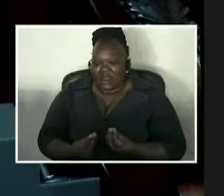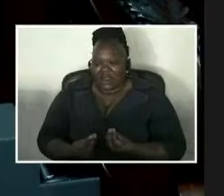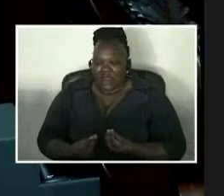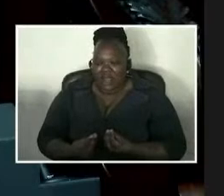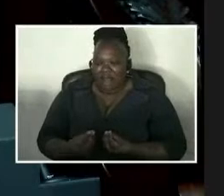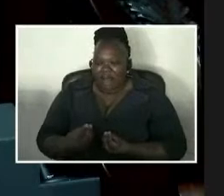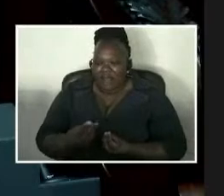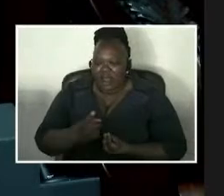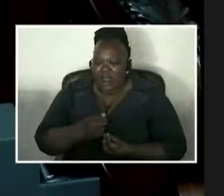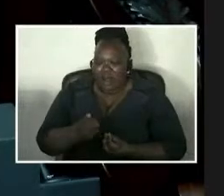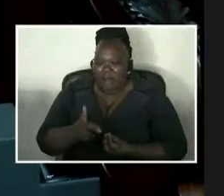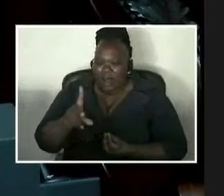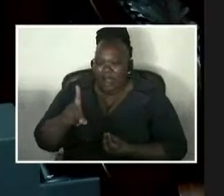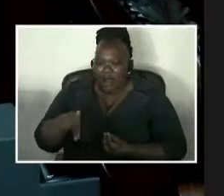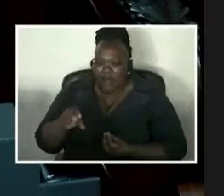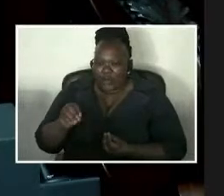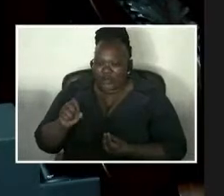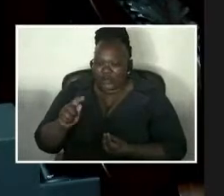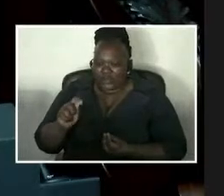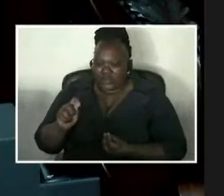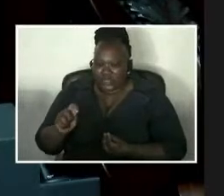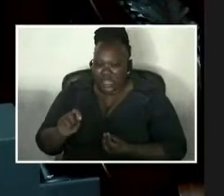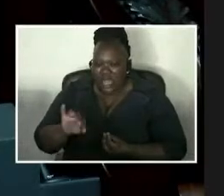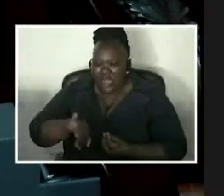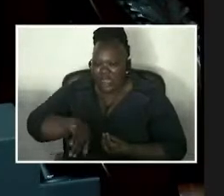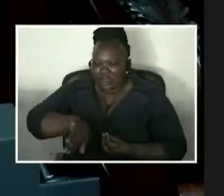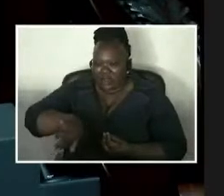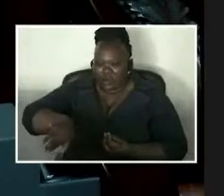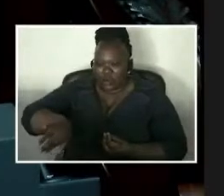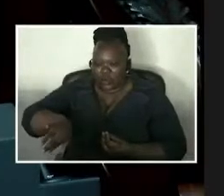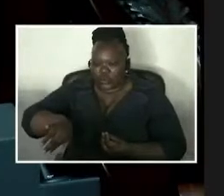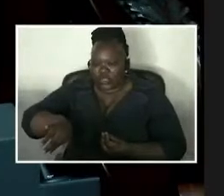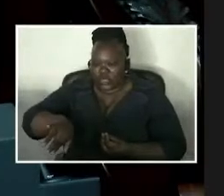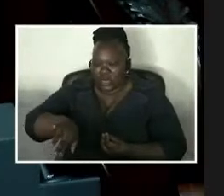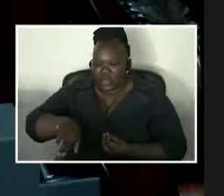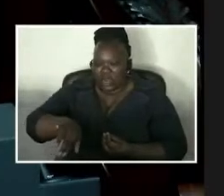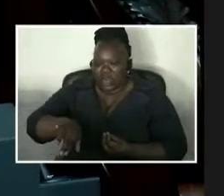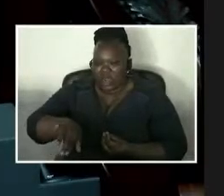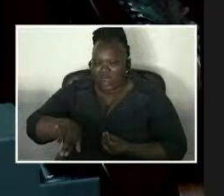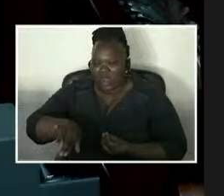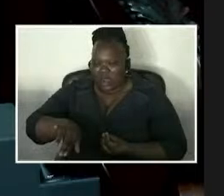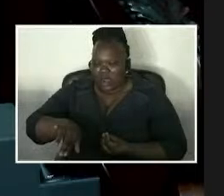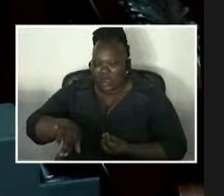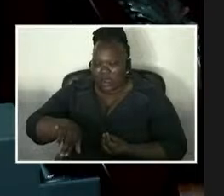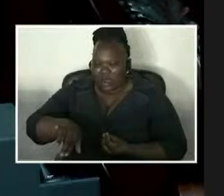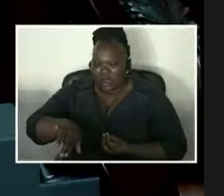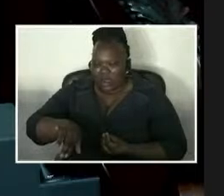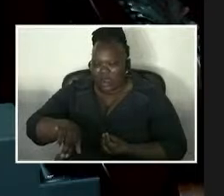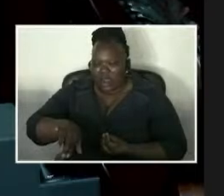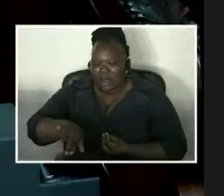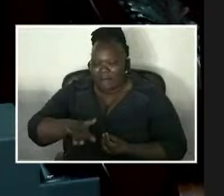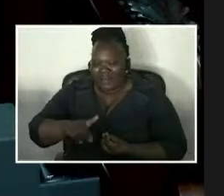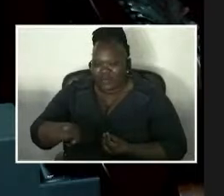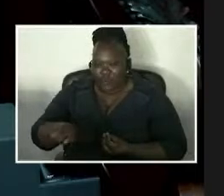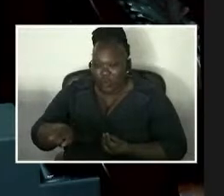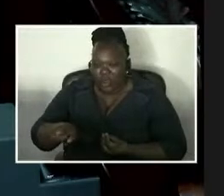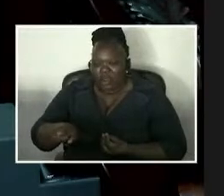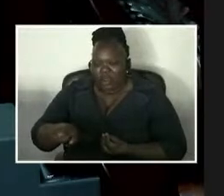posts that have been excluded from the moratorium and declared essential